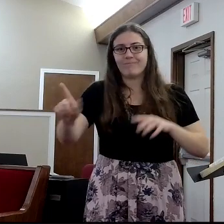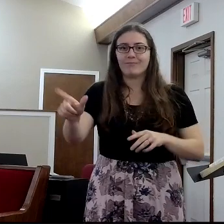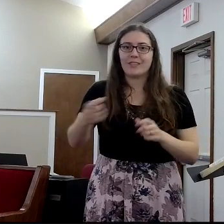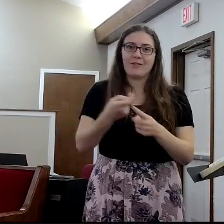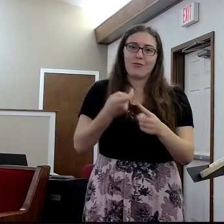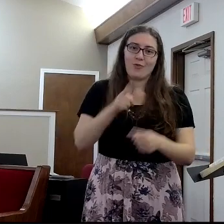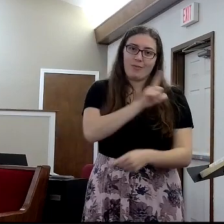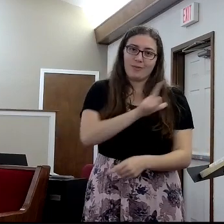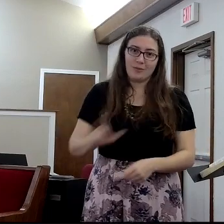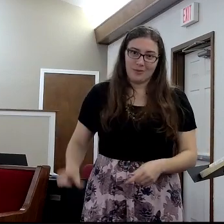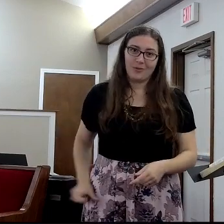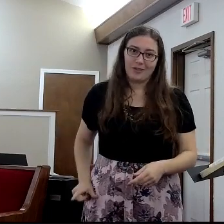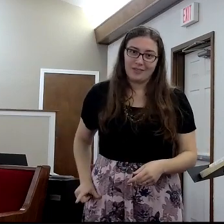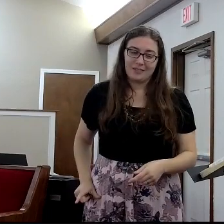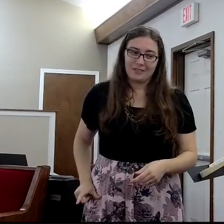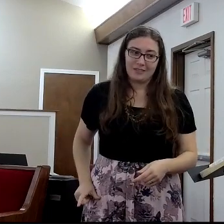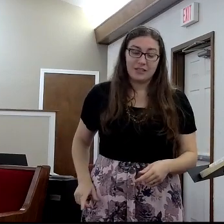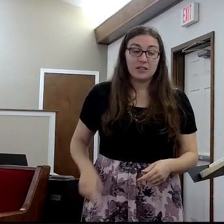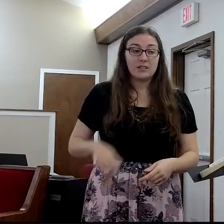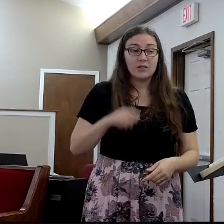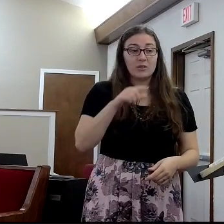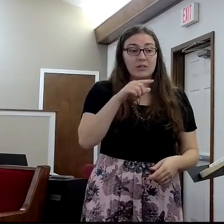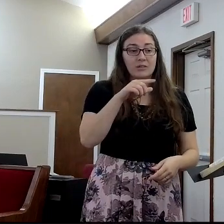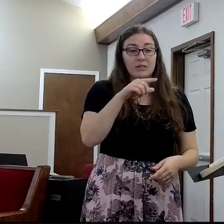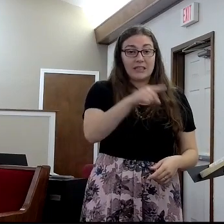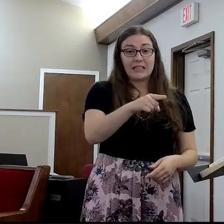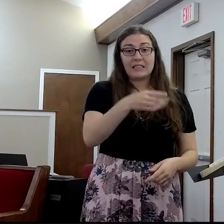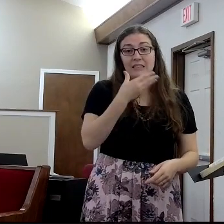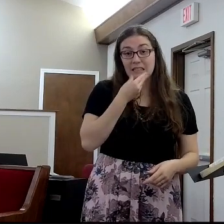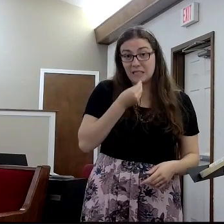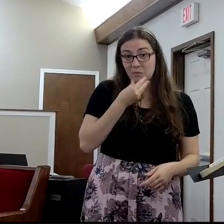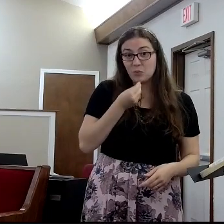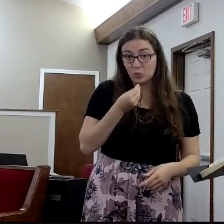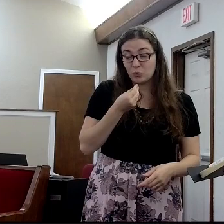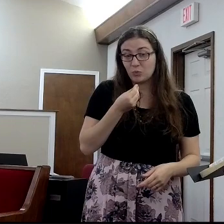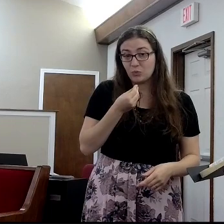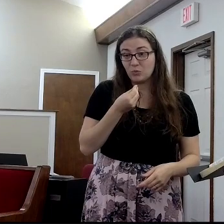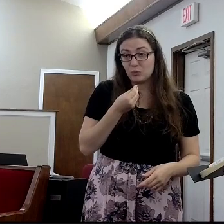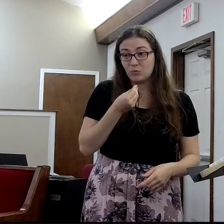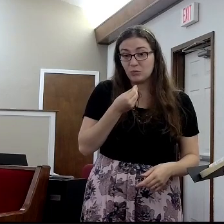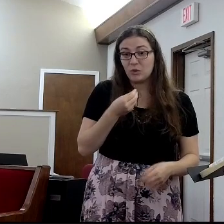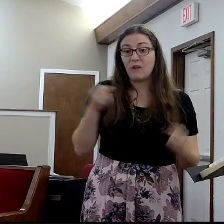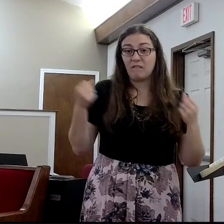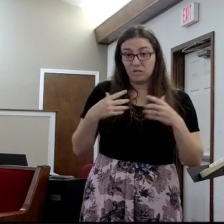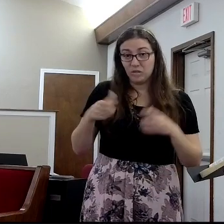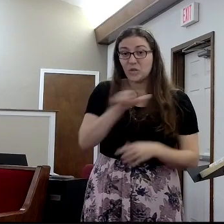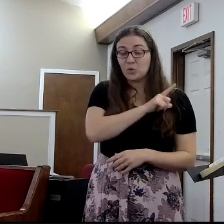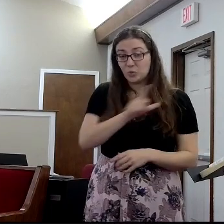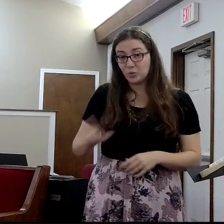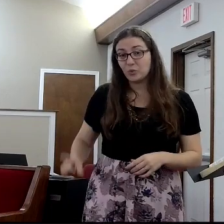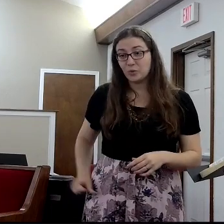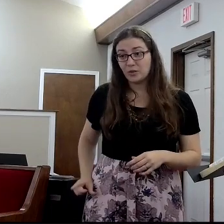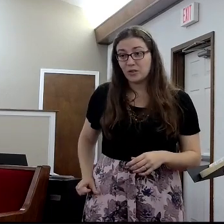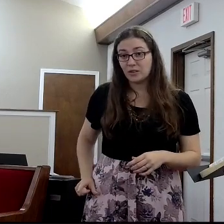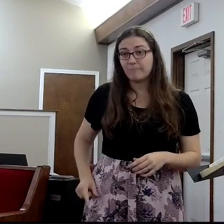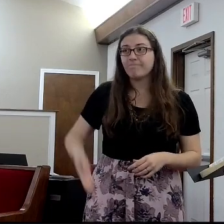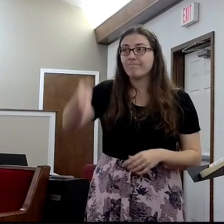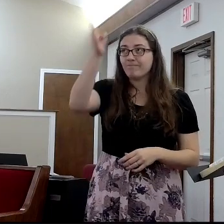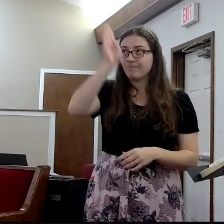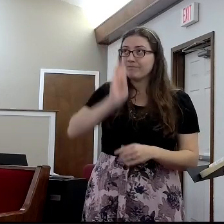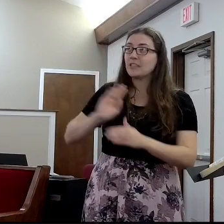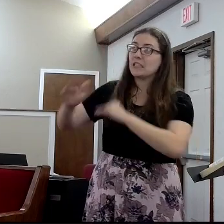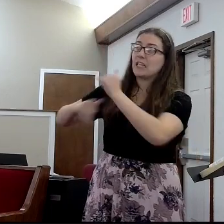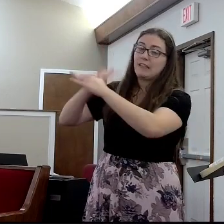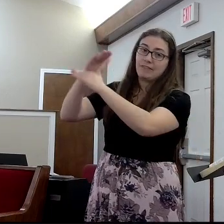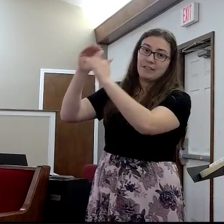he fled from the presence of the Lord because he had told them." So you see in 9, it says that he is a Hebrew